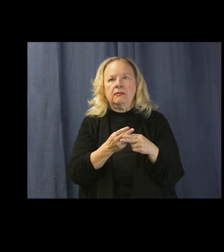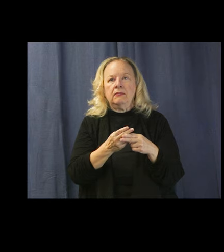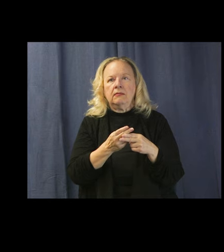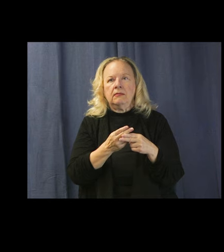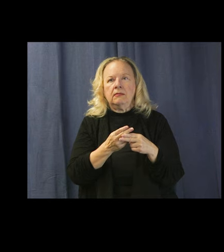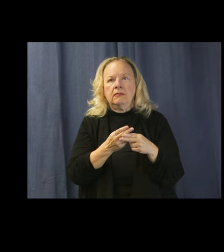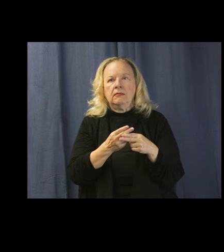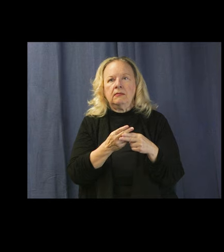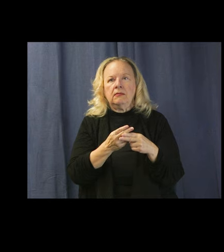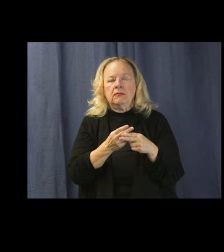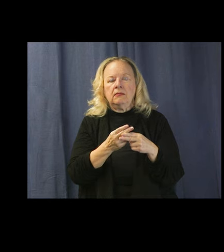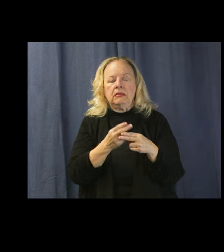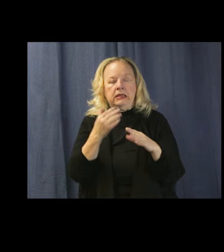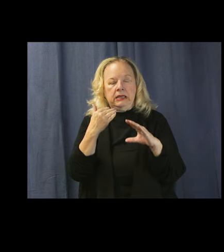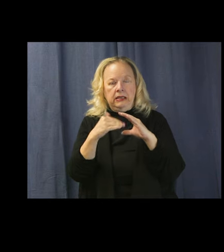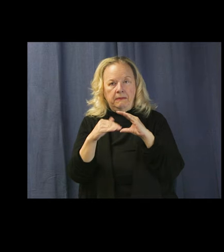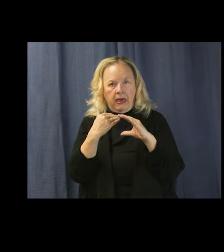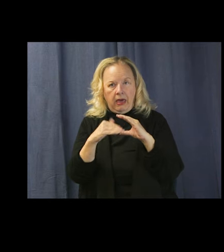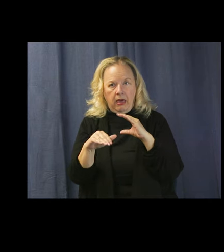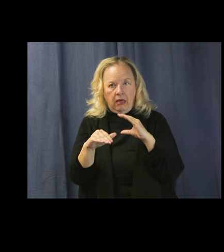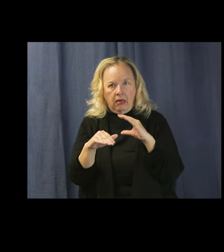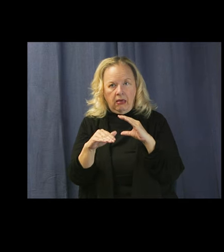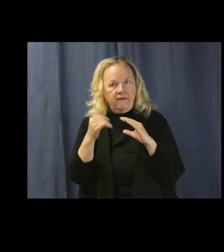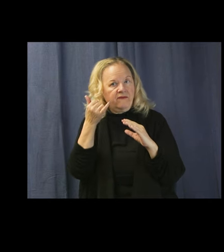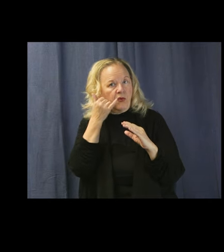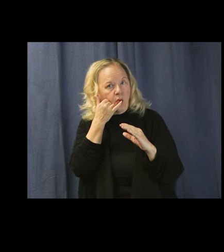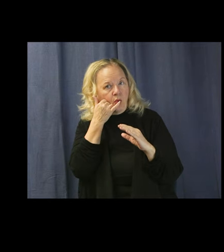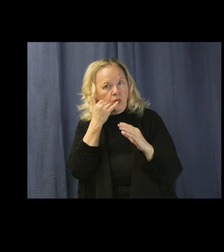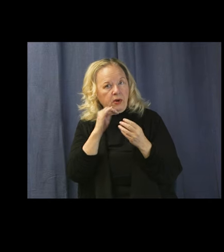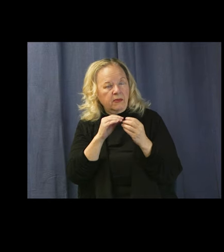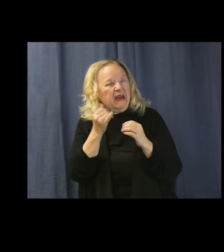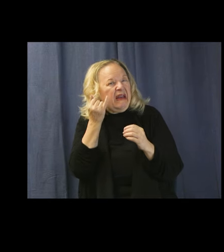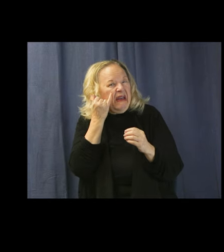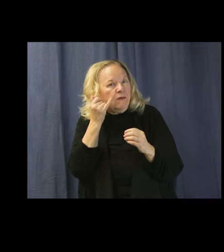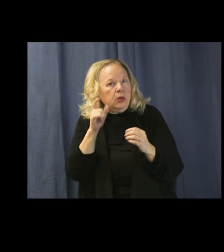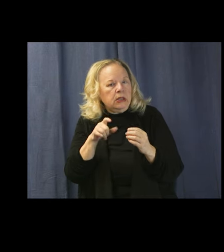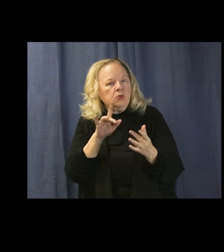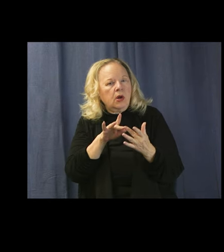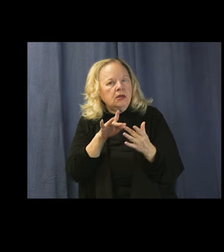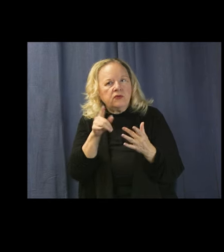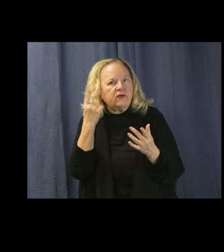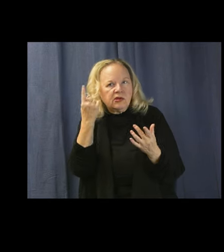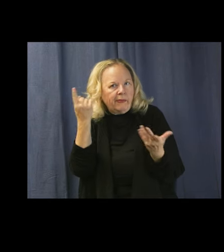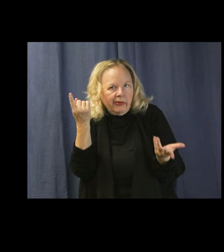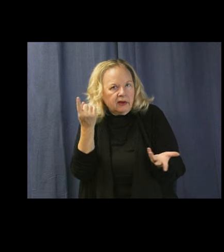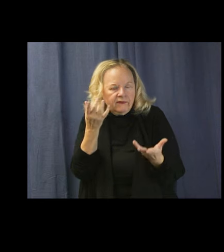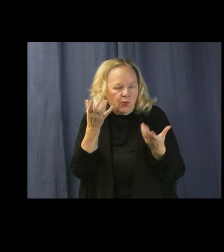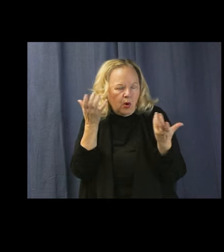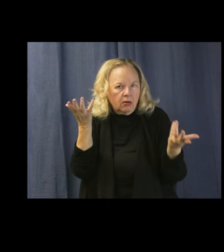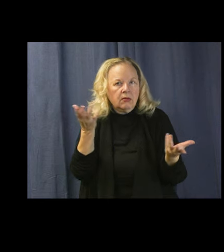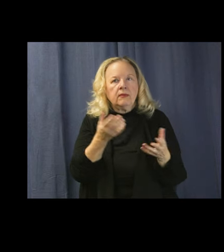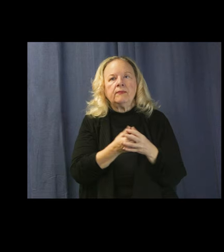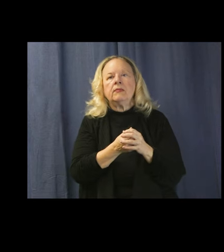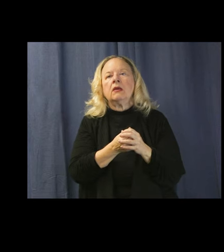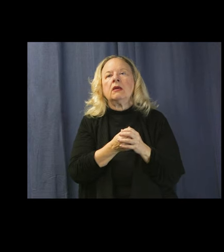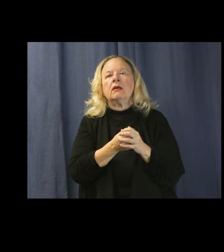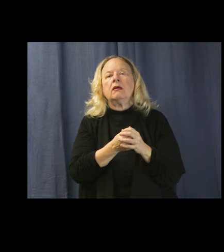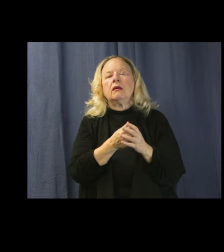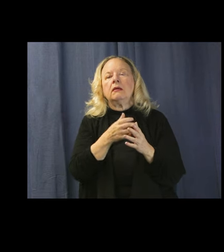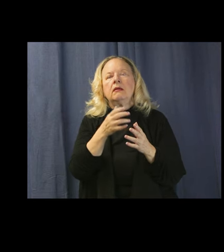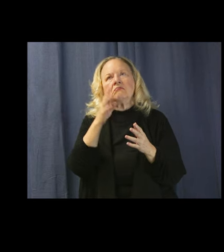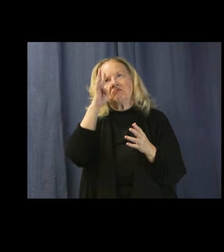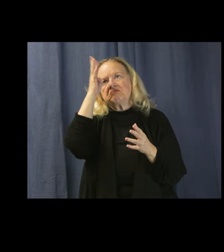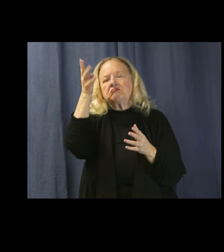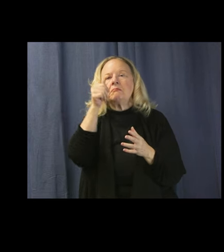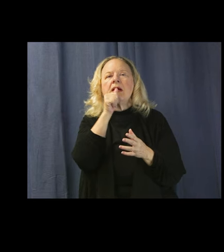Write your email address, phone number, in case we need to contact you for something, you can put it there, and make yourself a